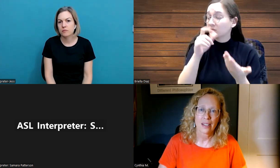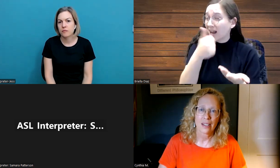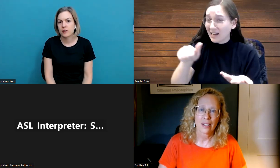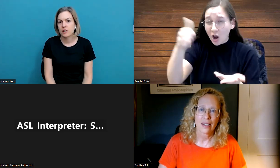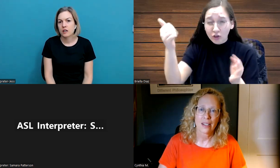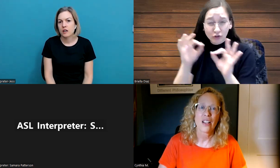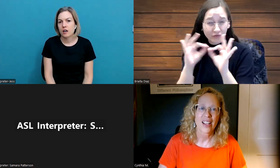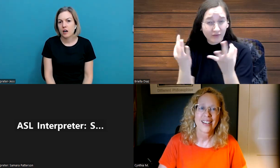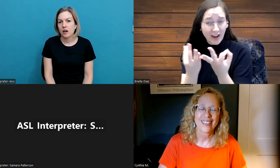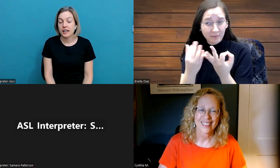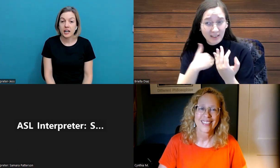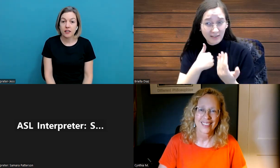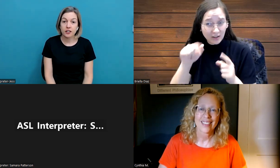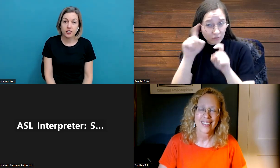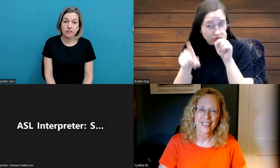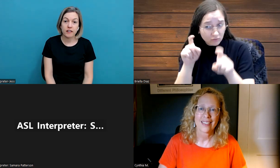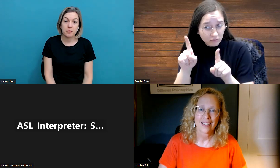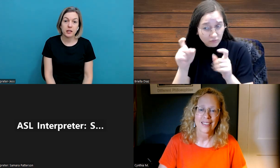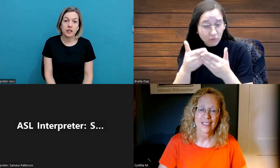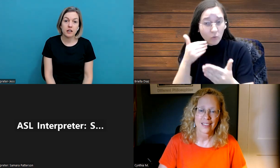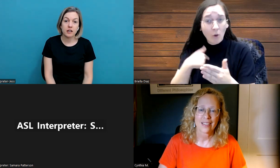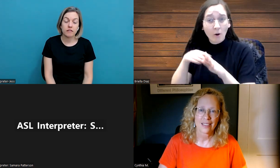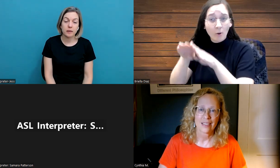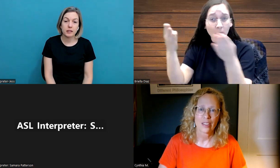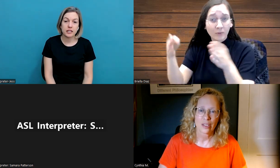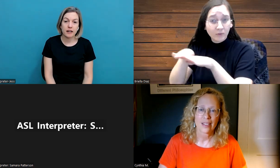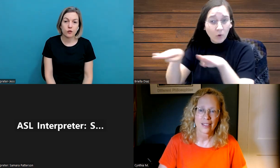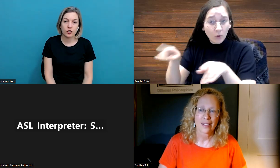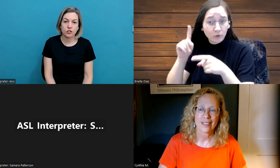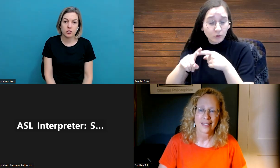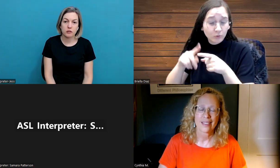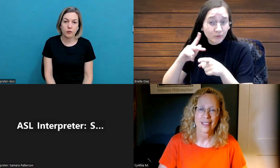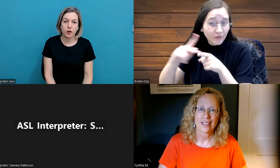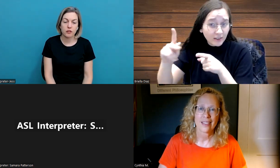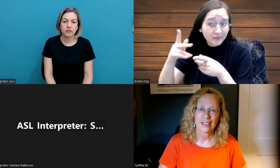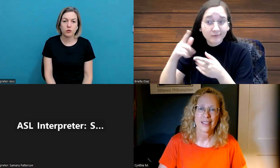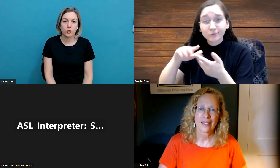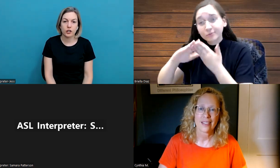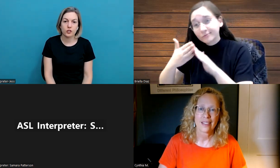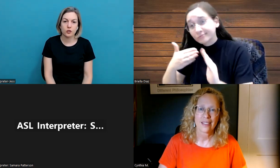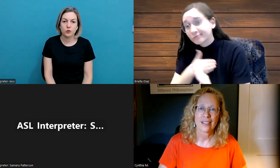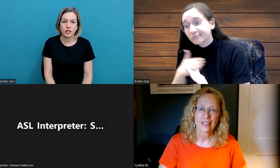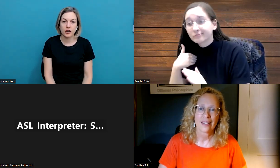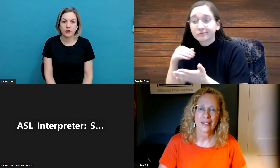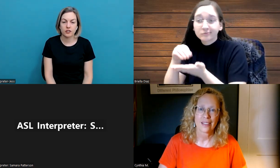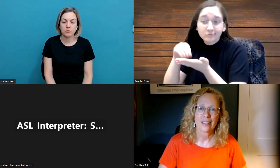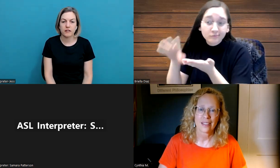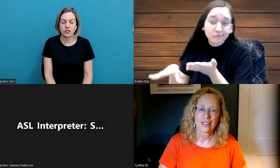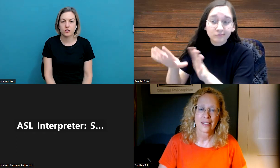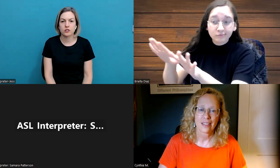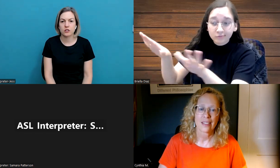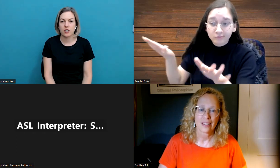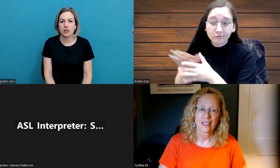know. Any other families that have questions before we open the floor to the